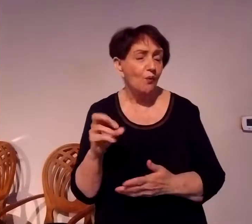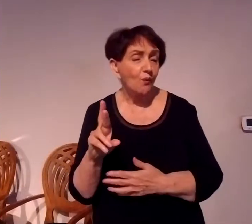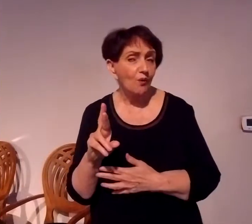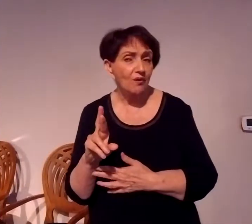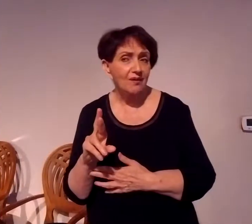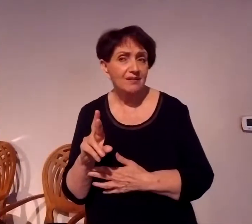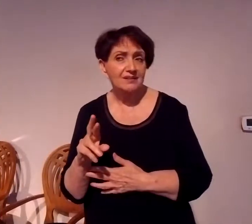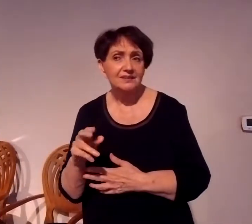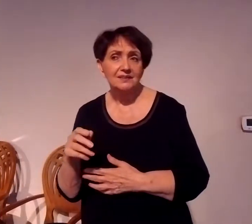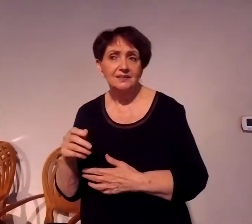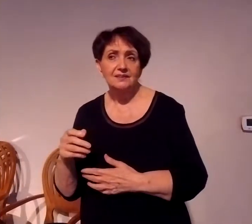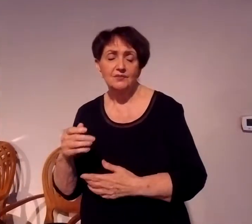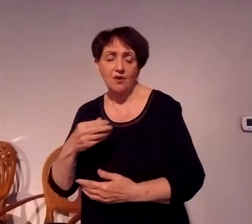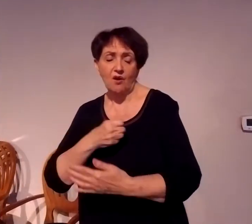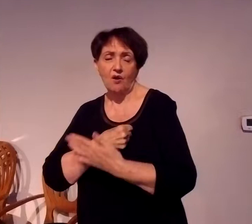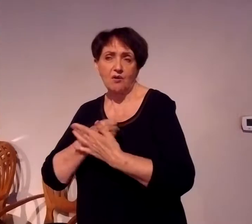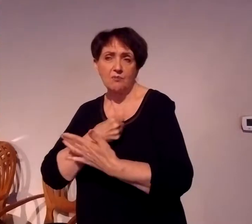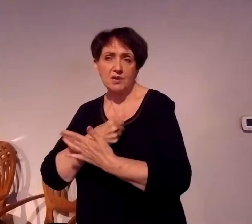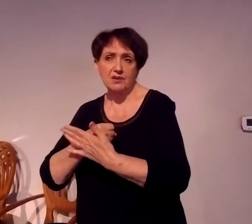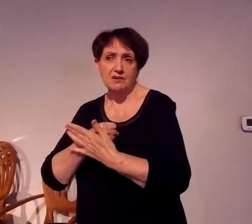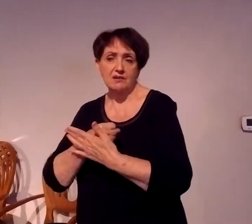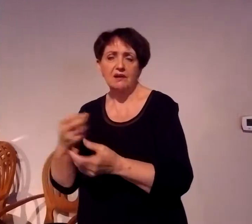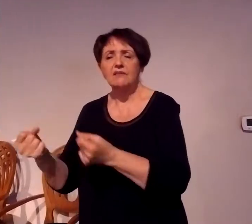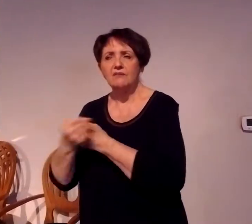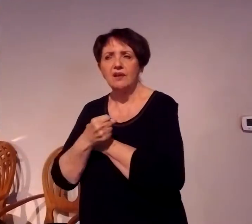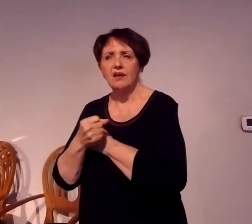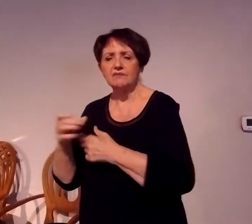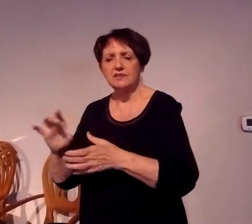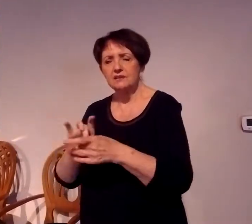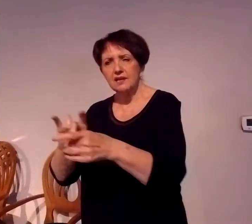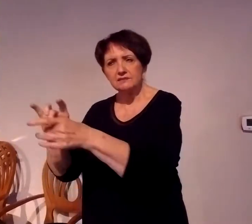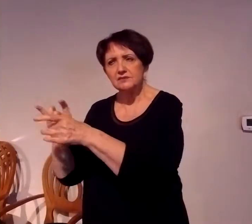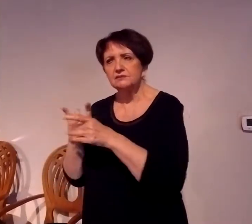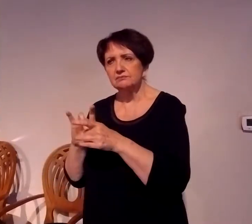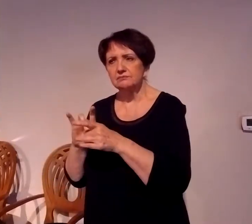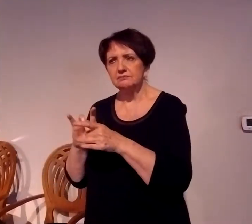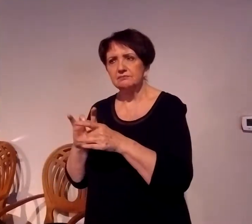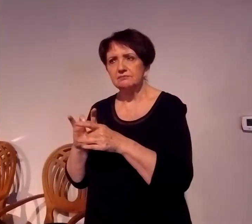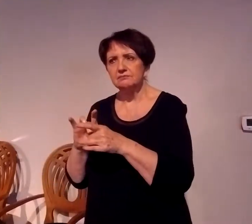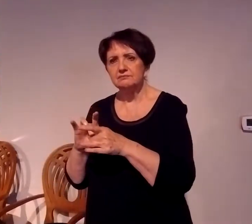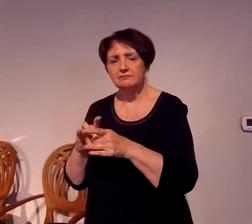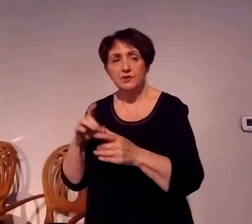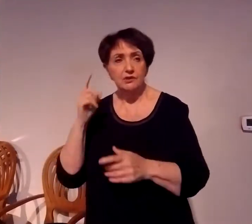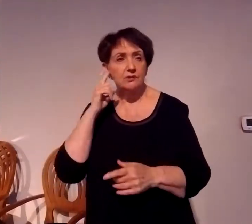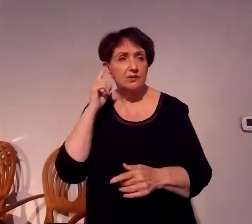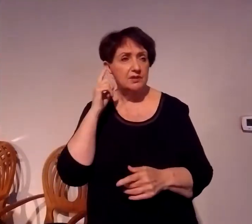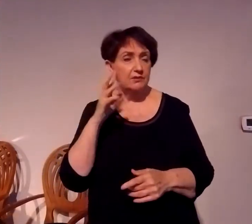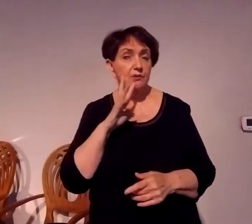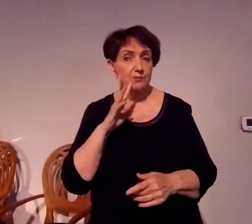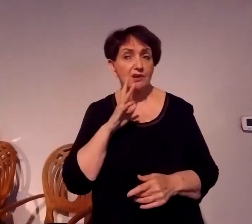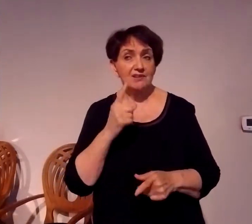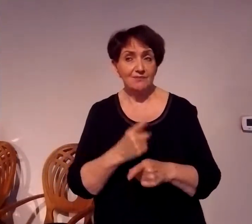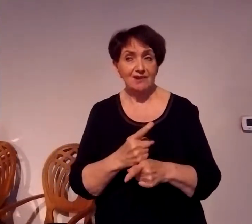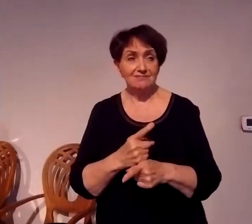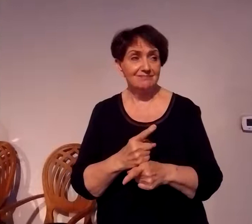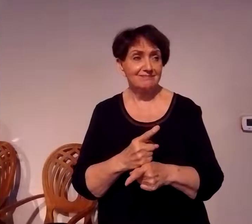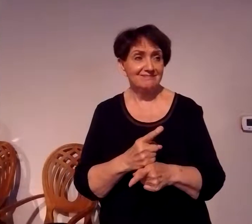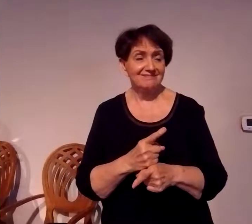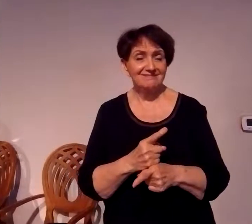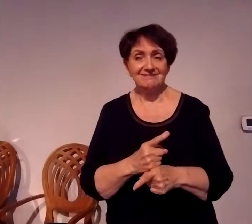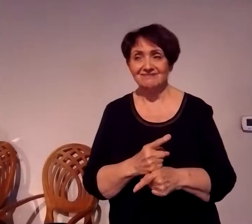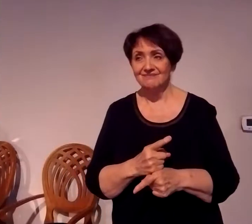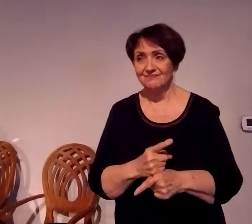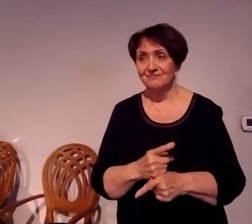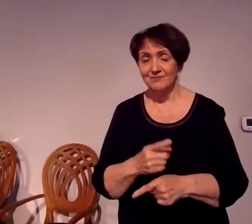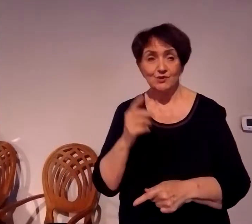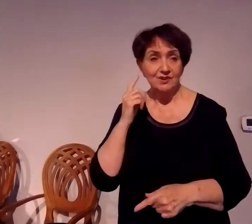Or is it a heartbeat of love and oneness? You could hear the drums talking, couldn't you?